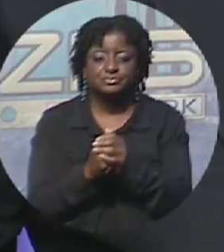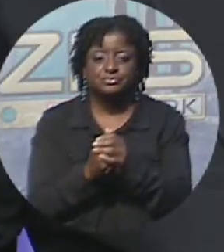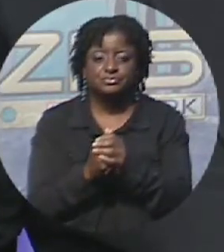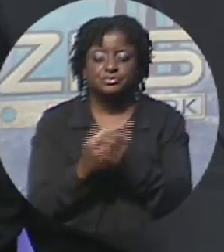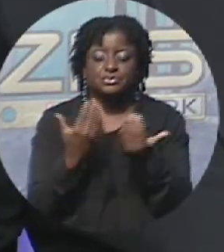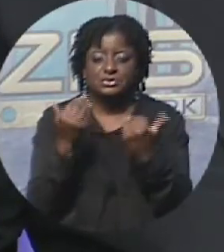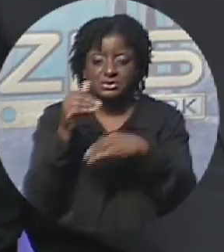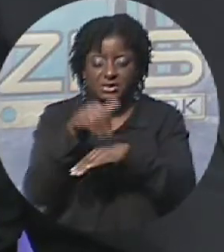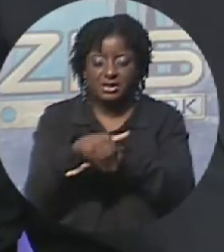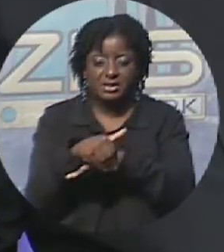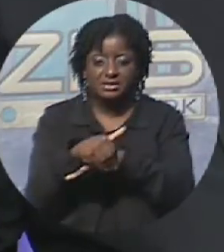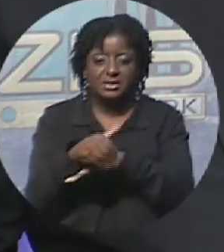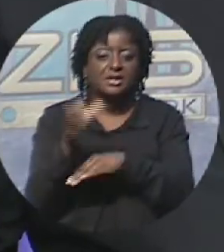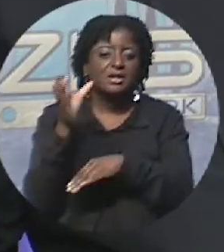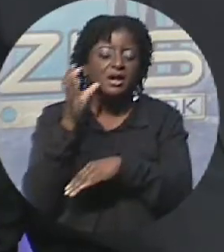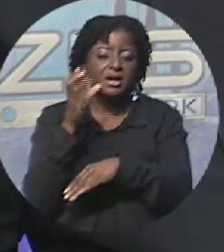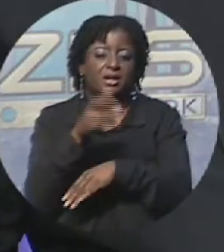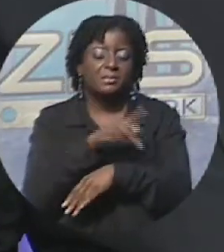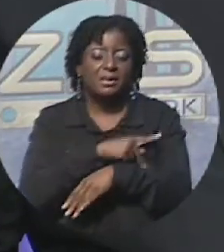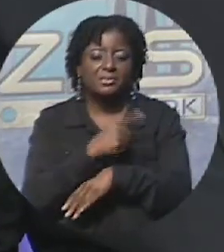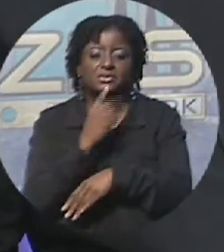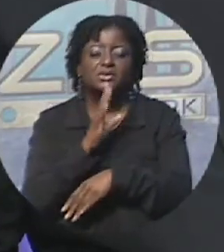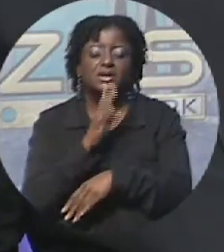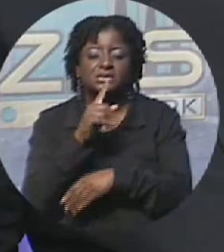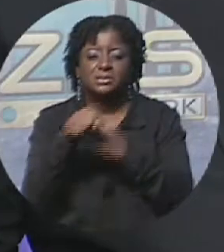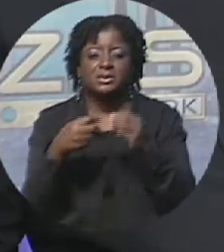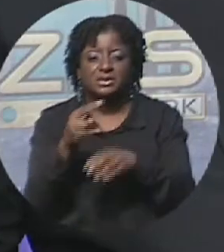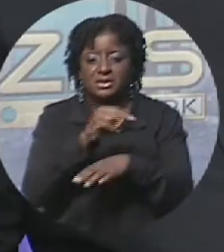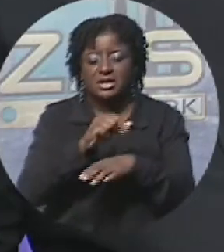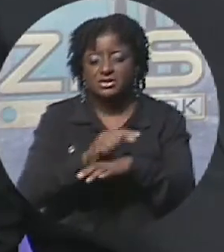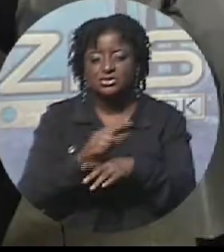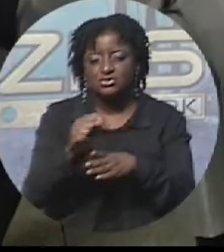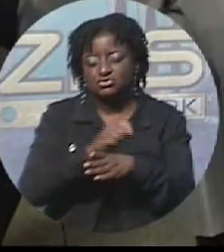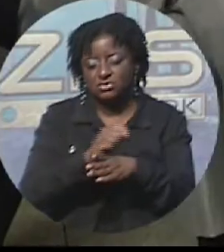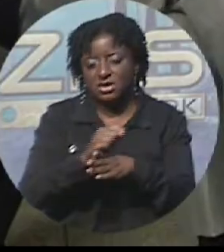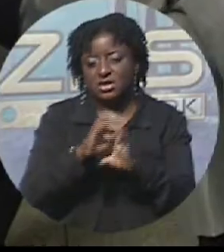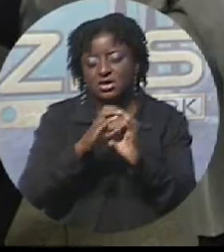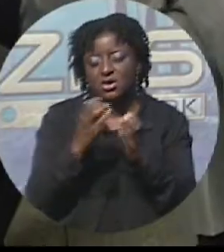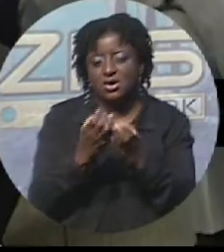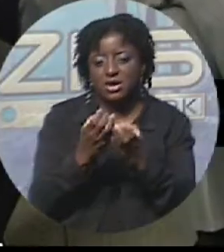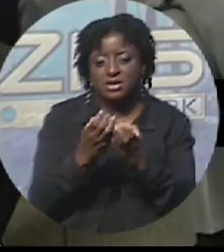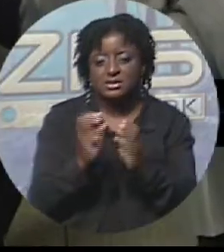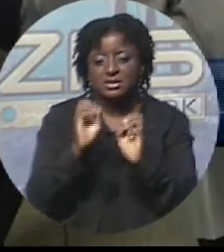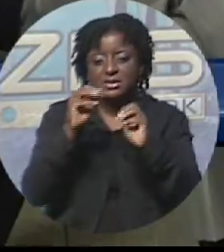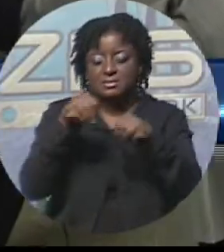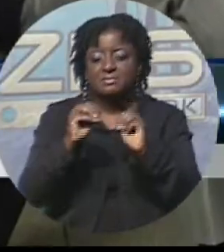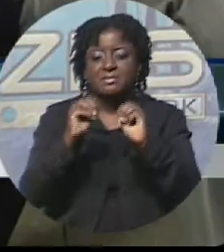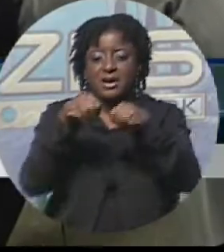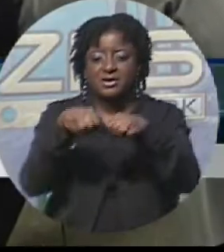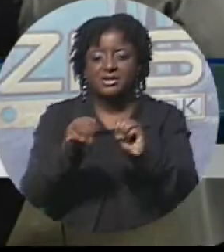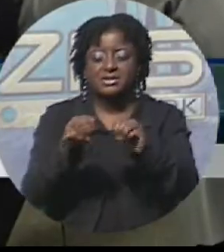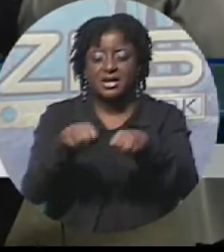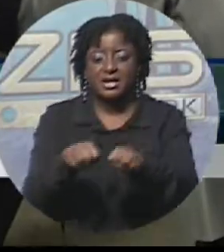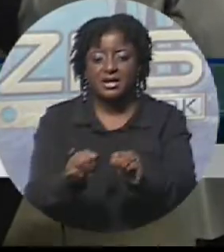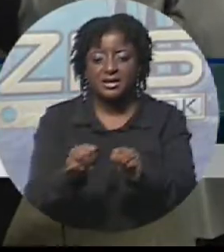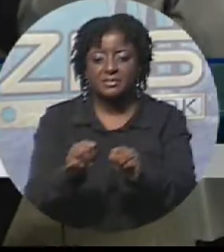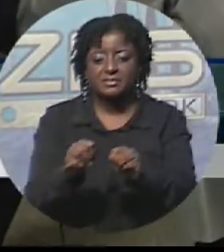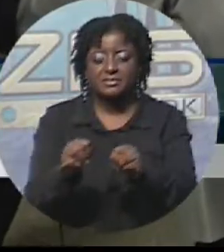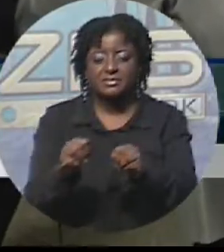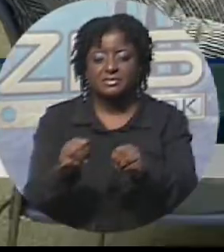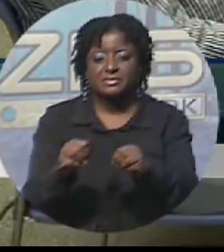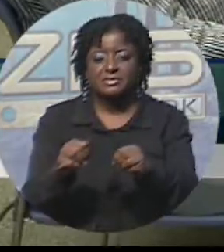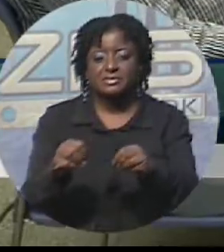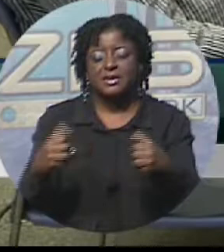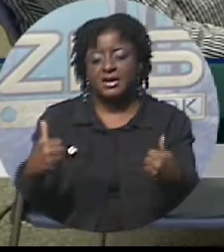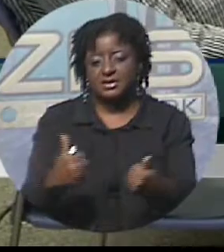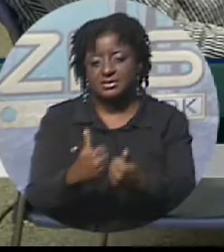national training course which was officially mounted here in the capital today. Maritime Casualty Investigation is the name of the national